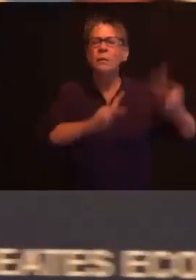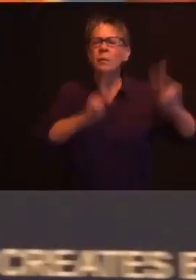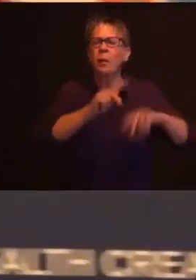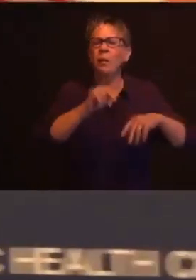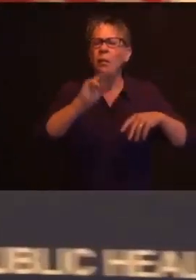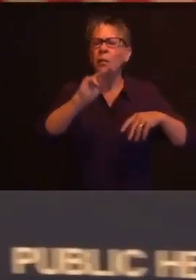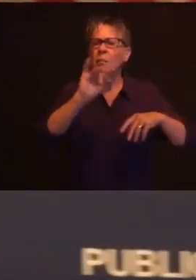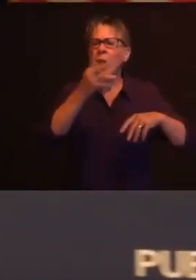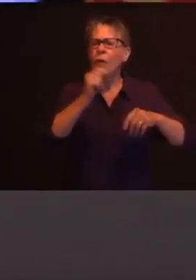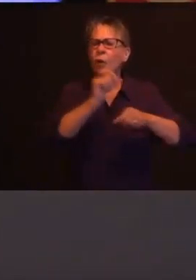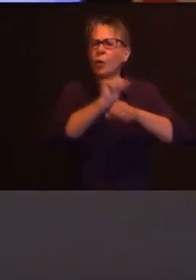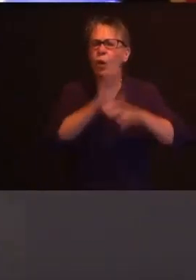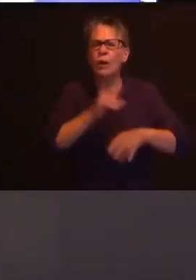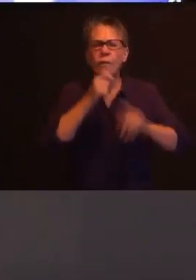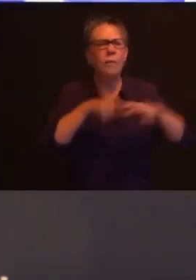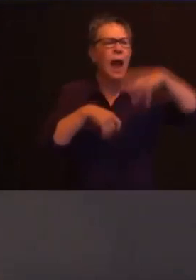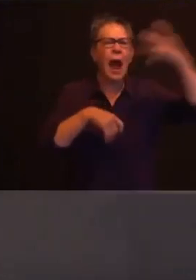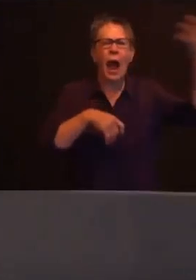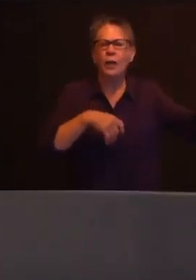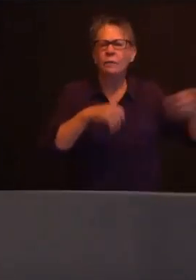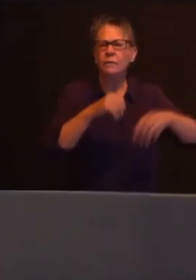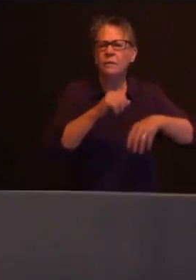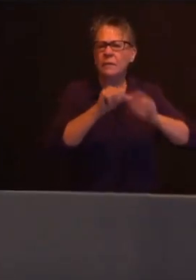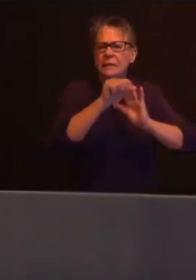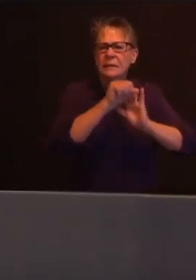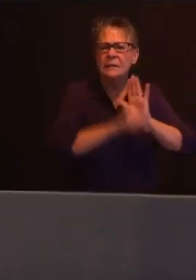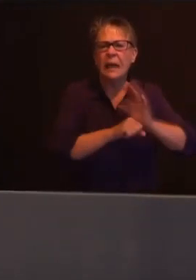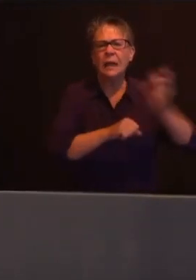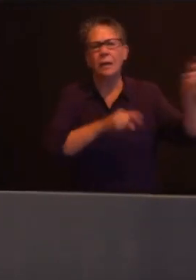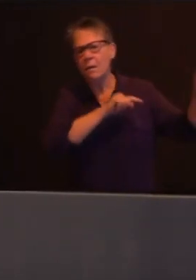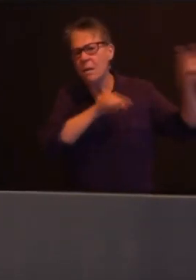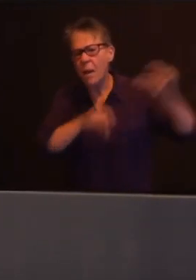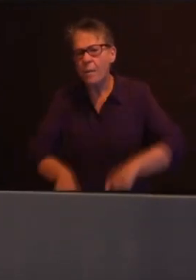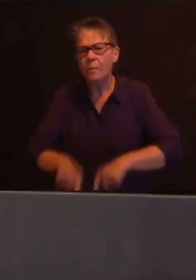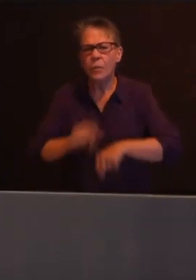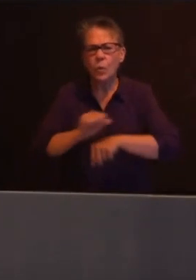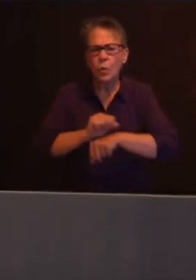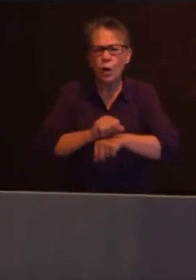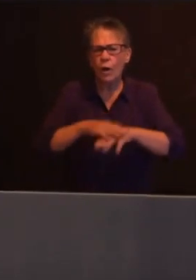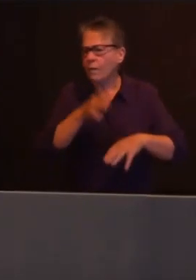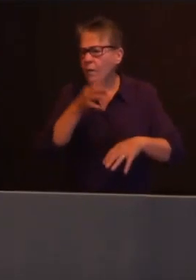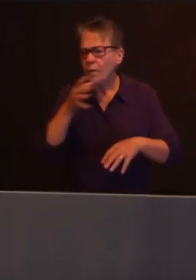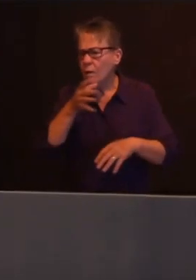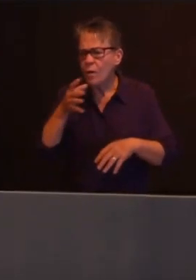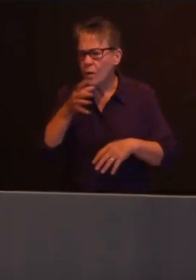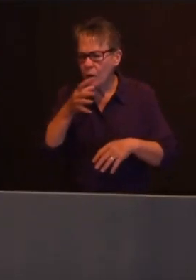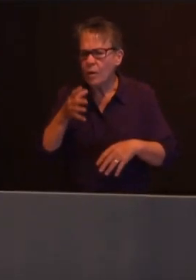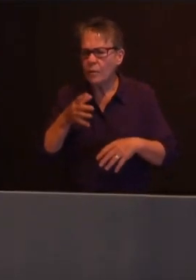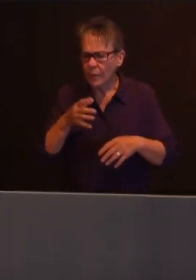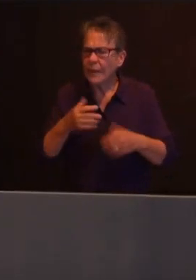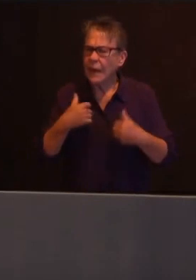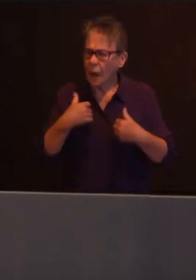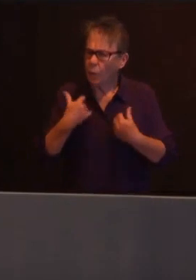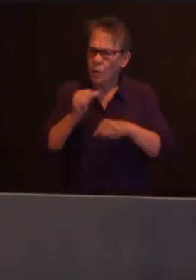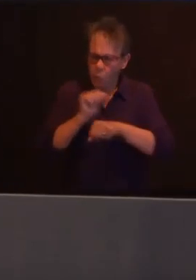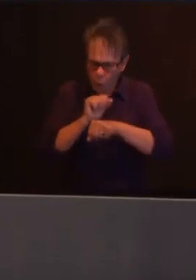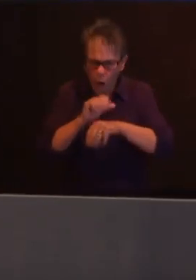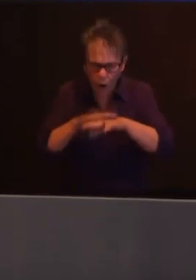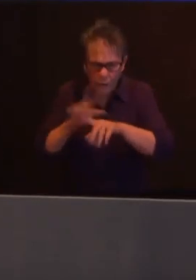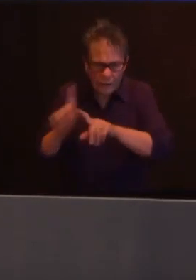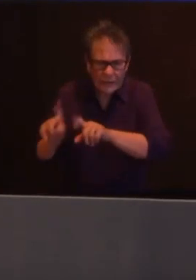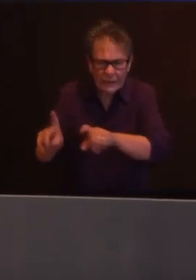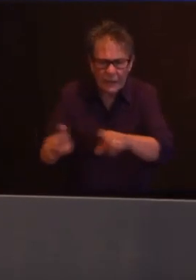New Jersey to test the migrant workers. We have tested about 3,900, and we